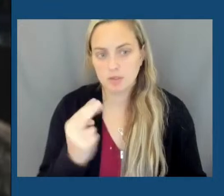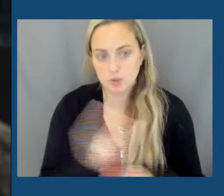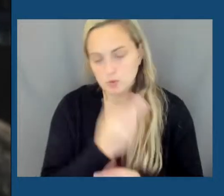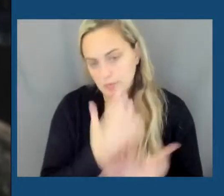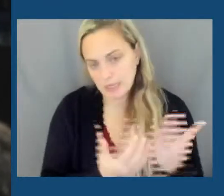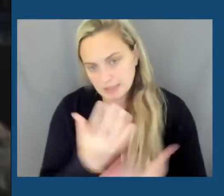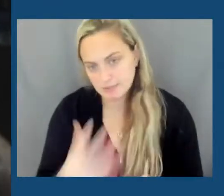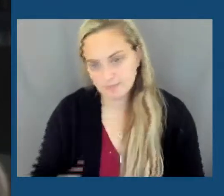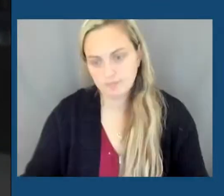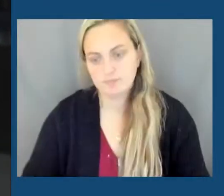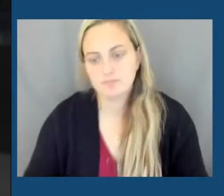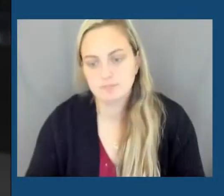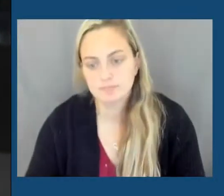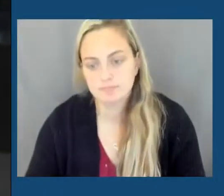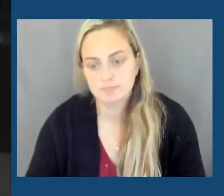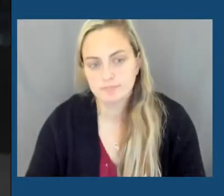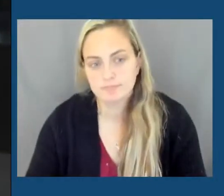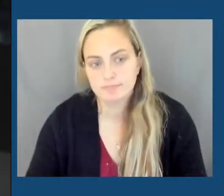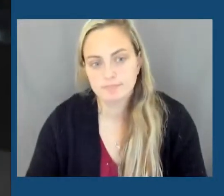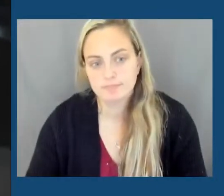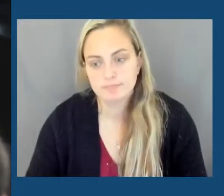hands.